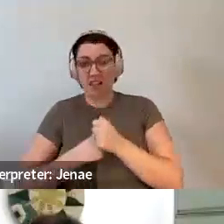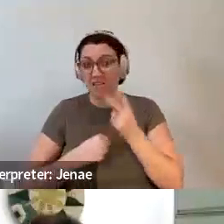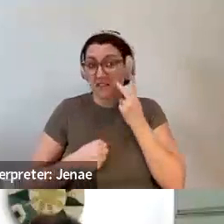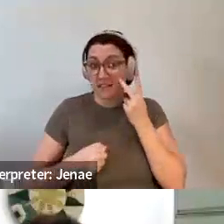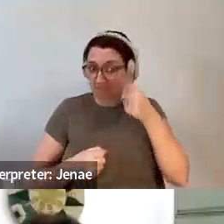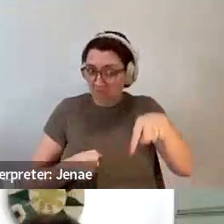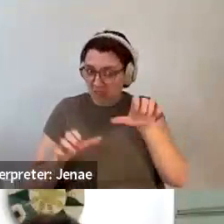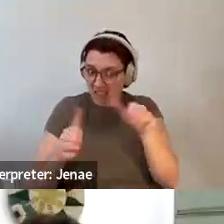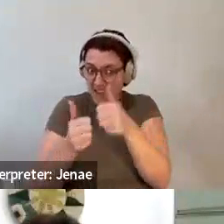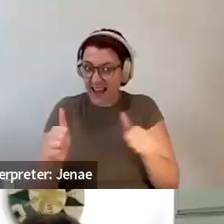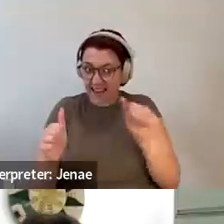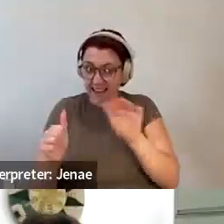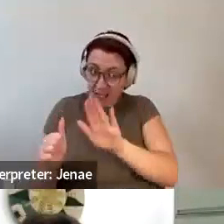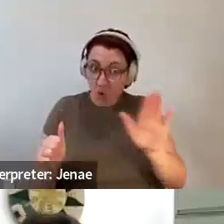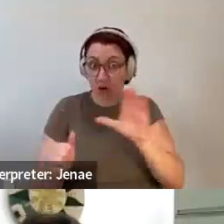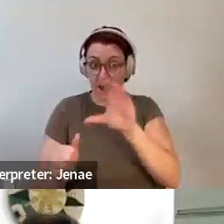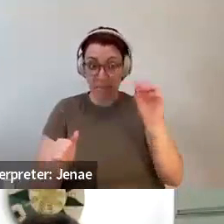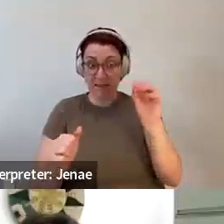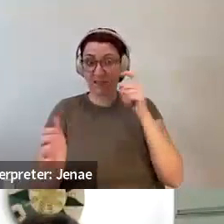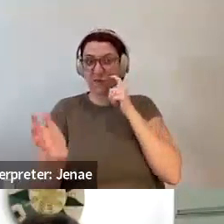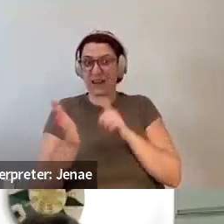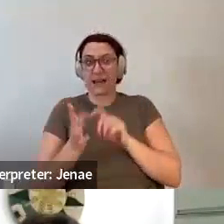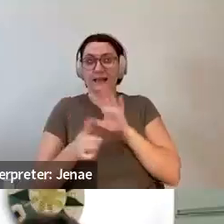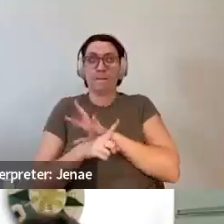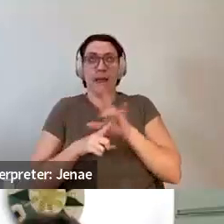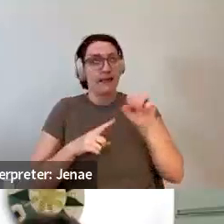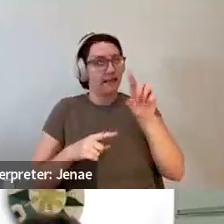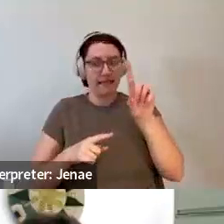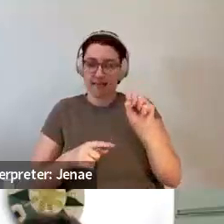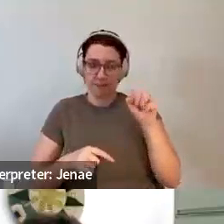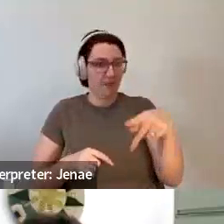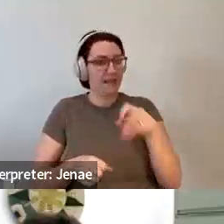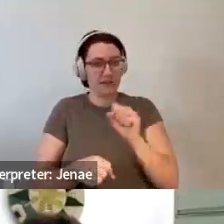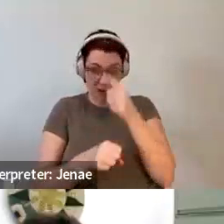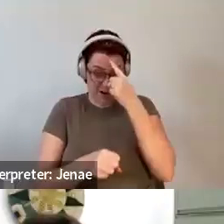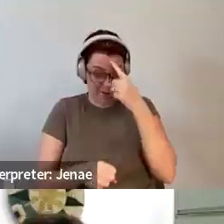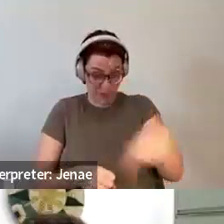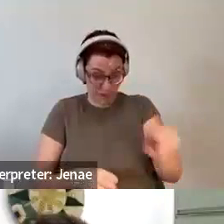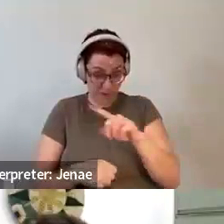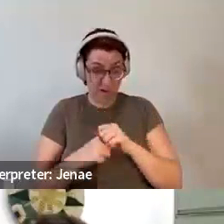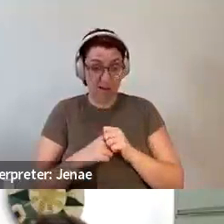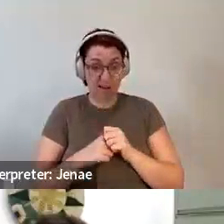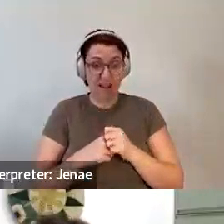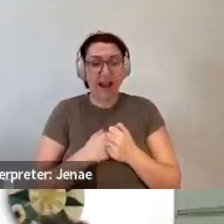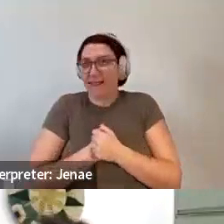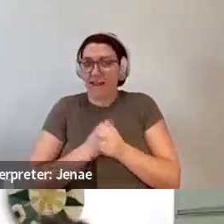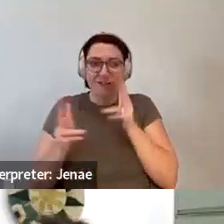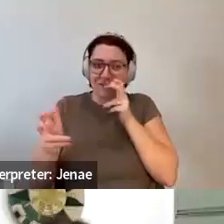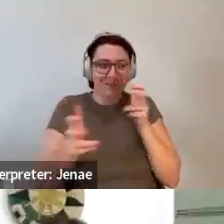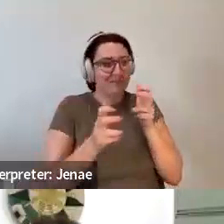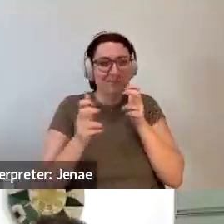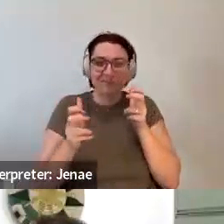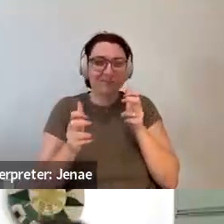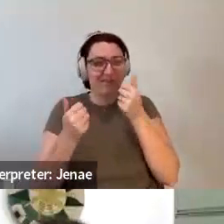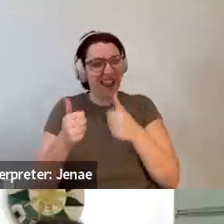at your companies to recognize the amazing DSPs that work for you. I would love to hear it. I would love to hear